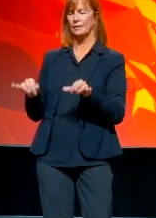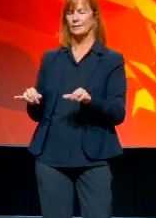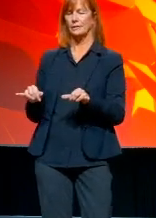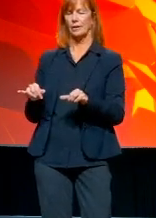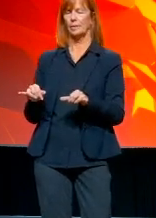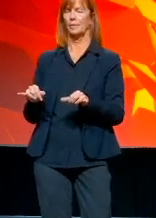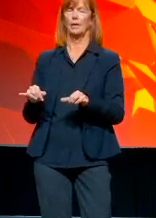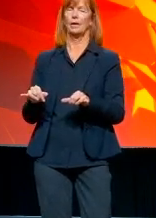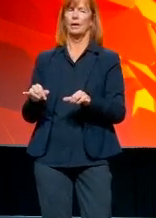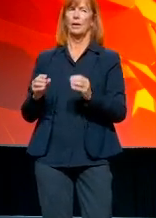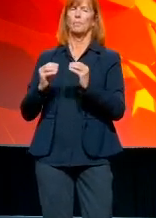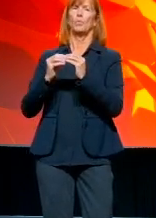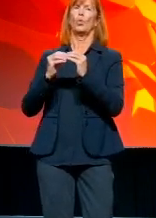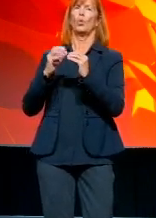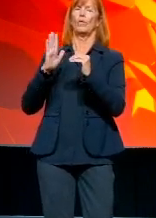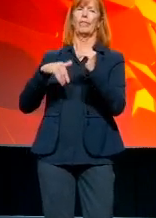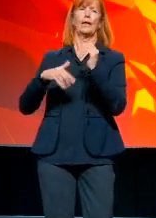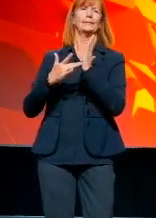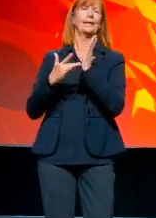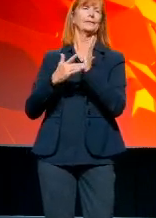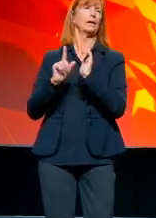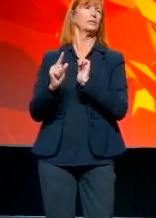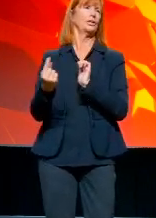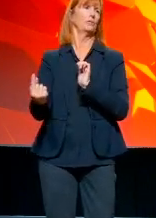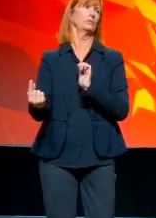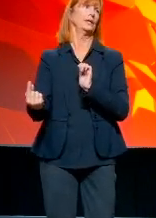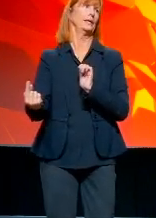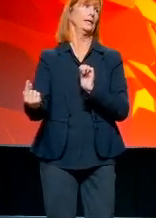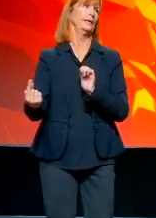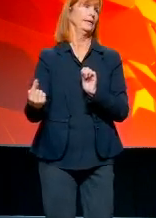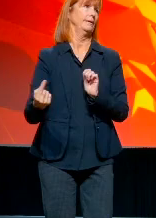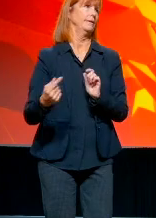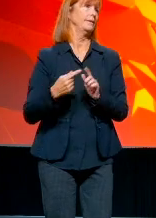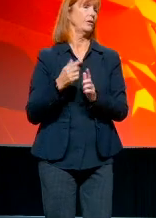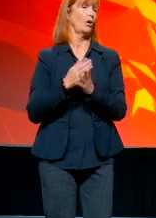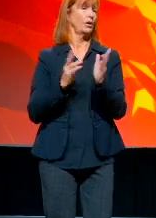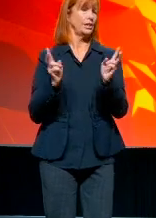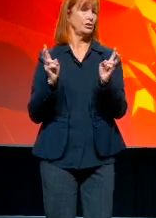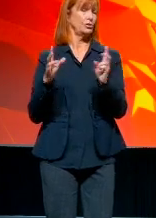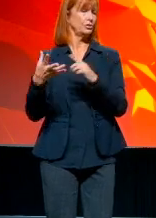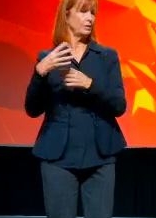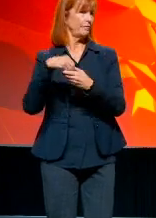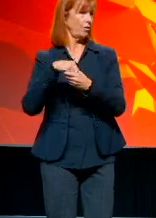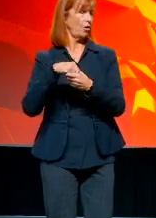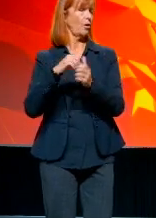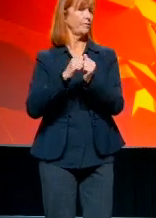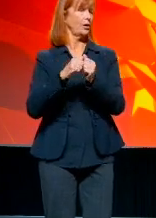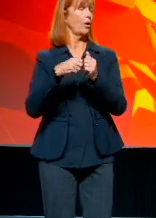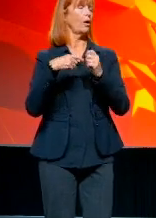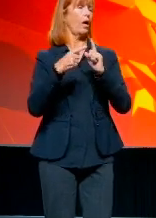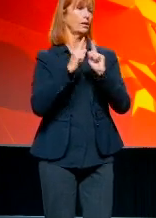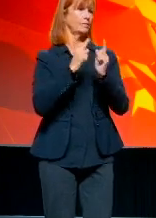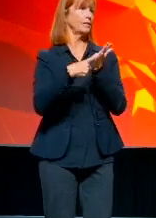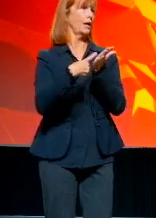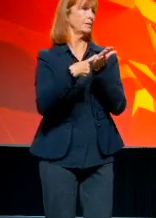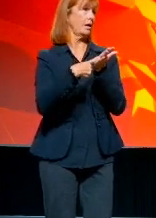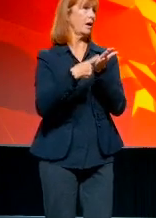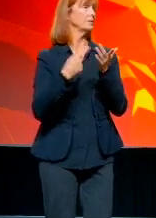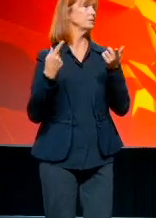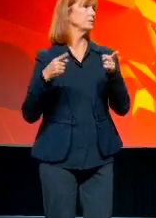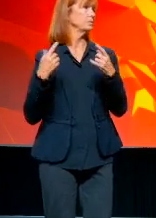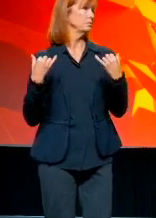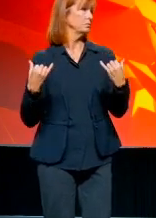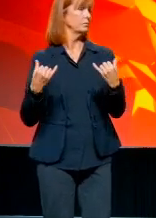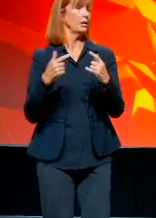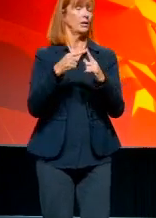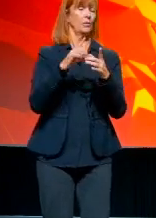just a technological question, but also like so it should involve like so cross-discipline dialogues in like on the legal side